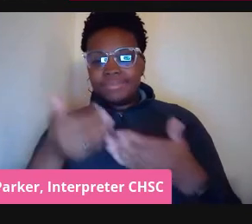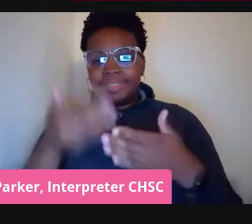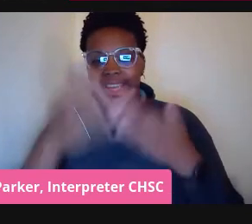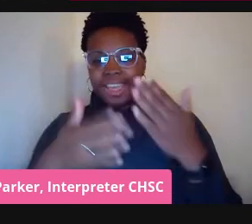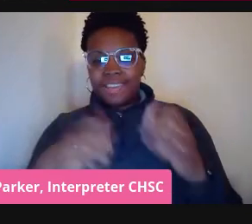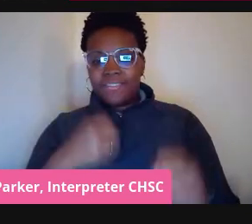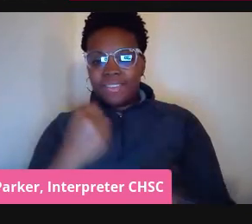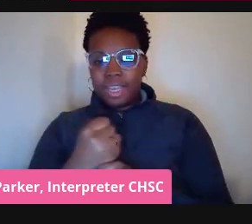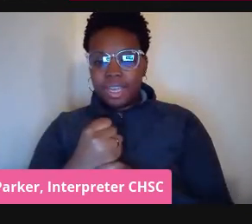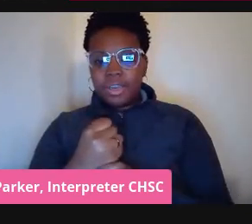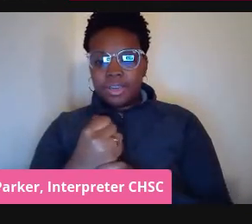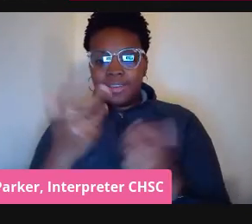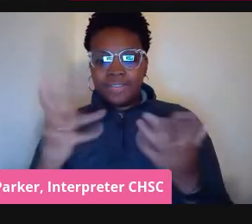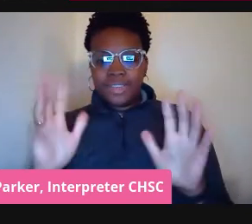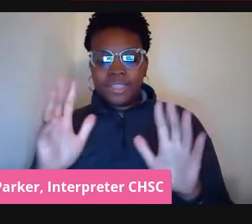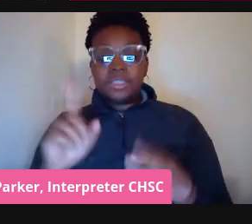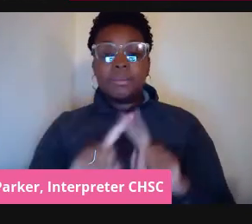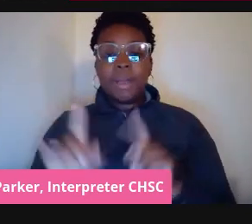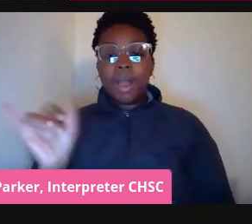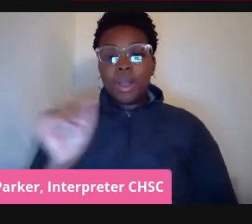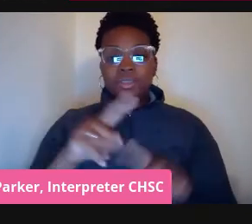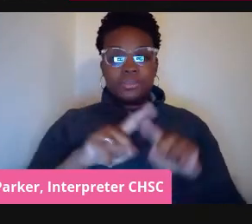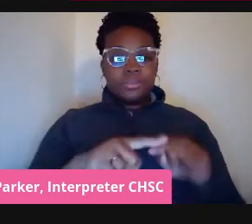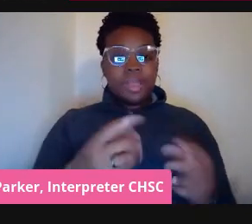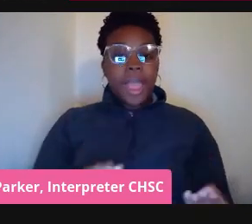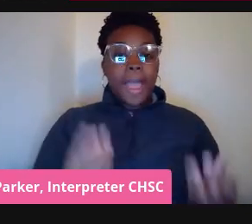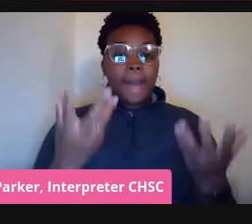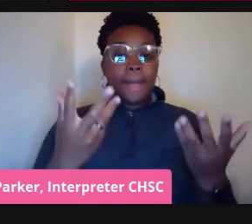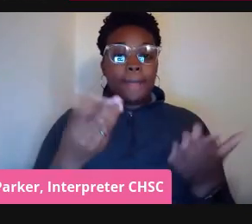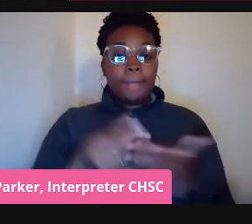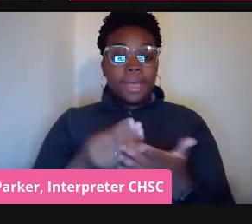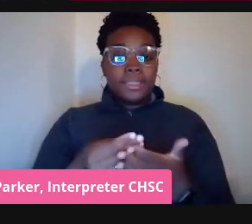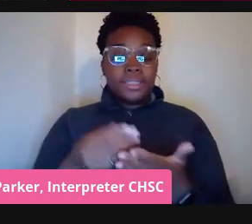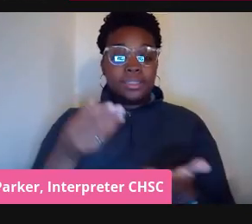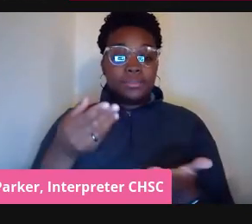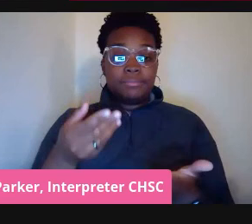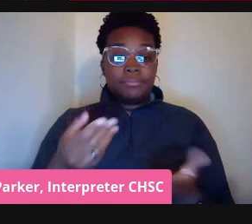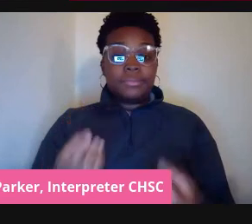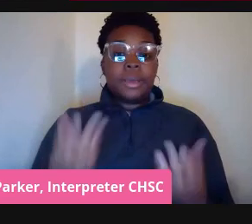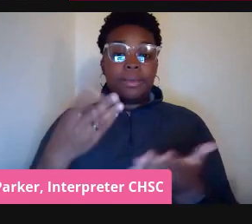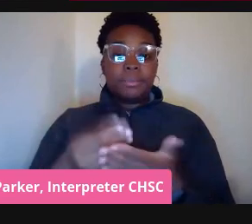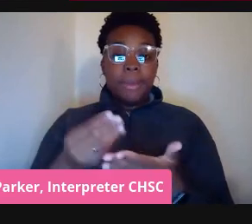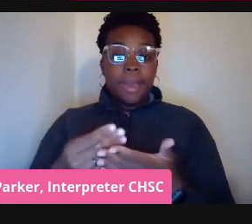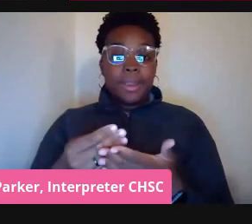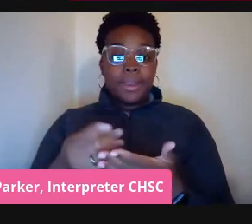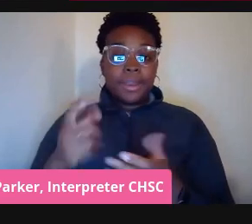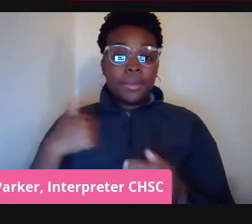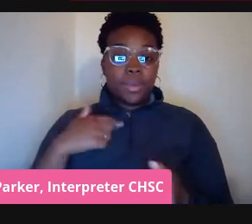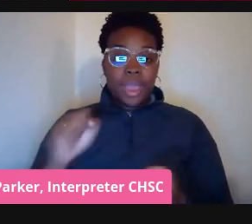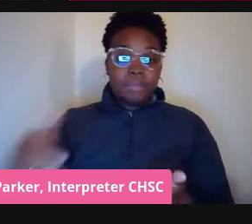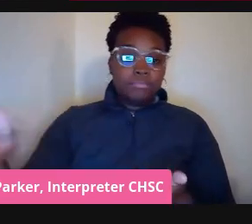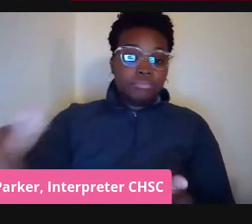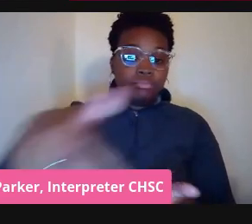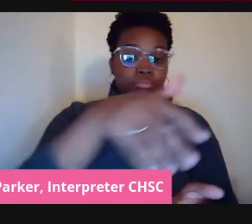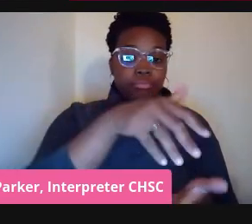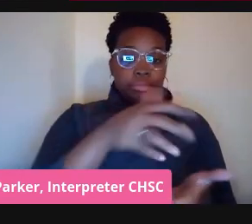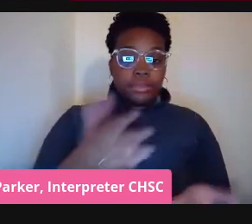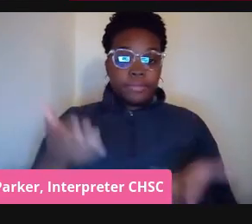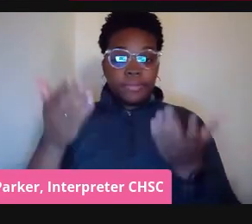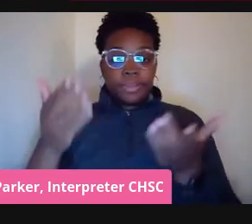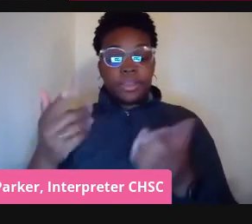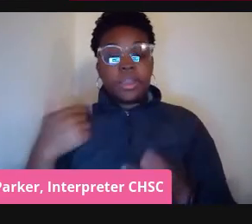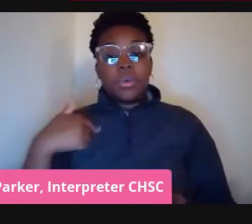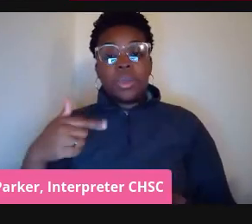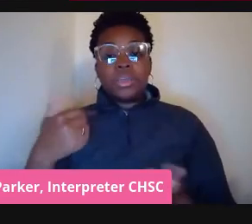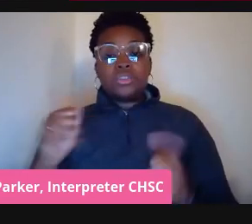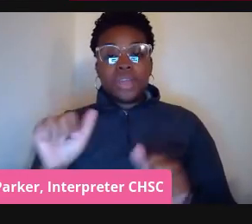film to be completed, but that will also depend on how much funding we can raise. Mm-hmm. We are still looking to raise about